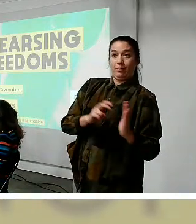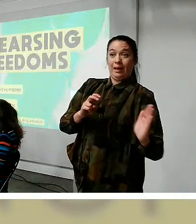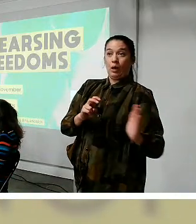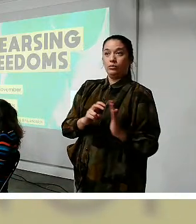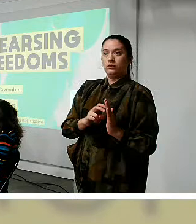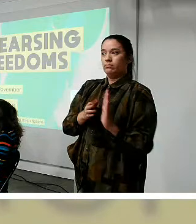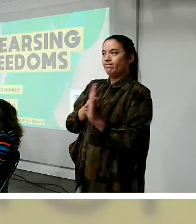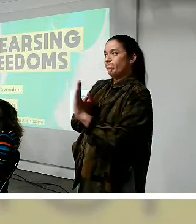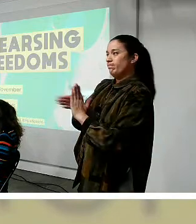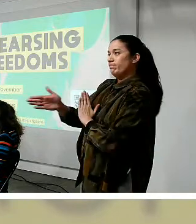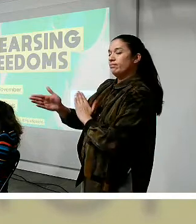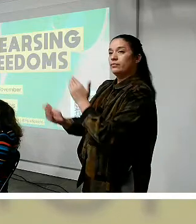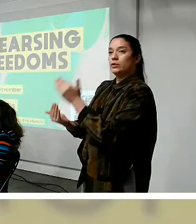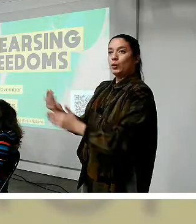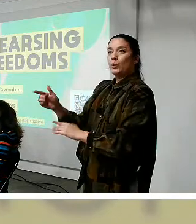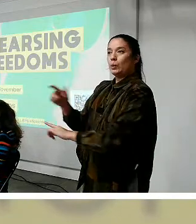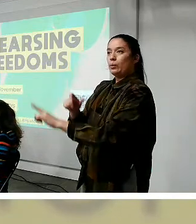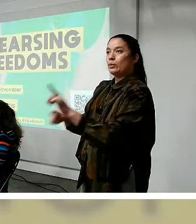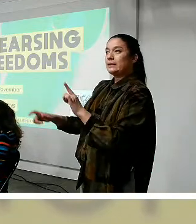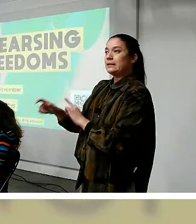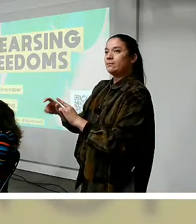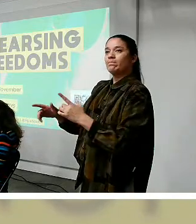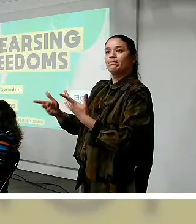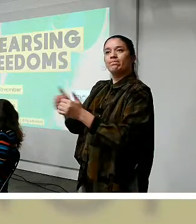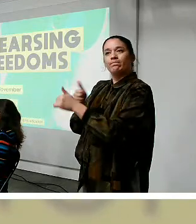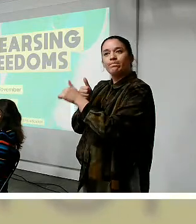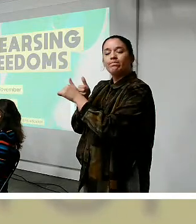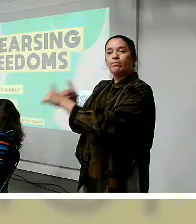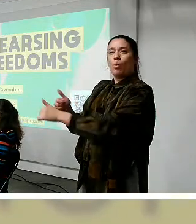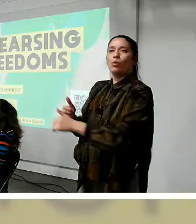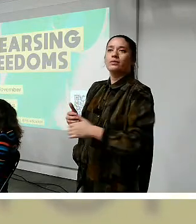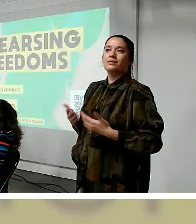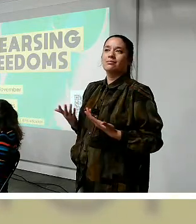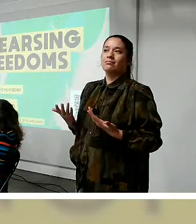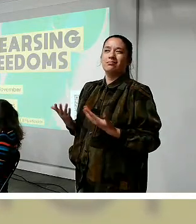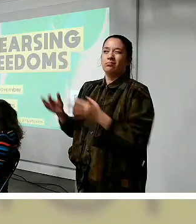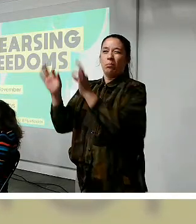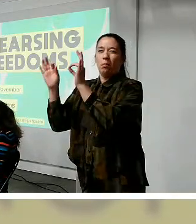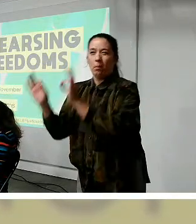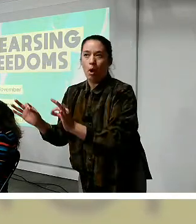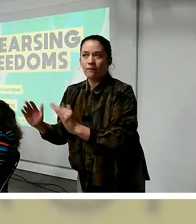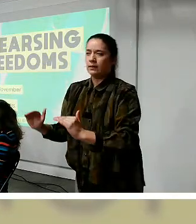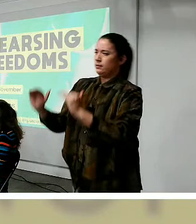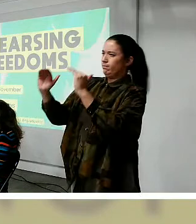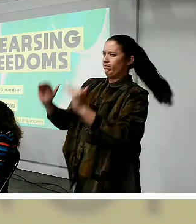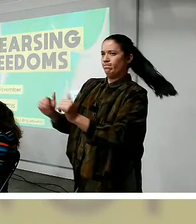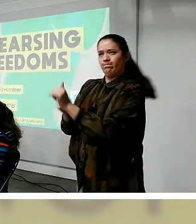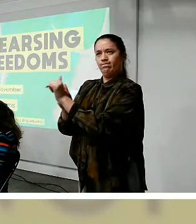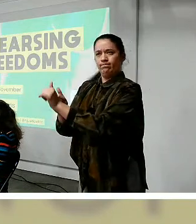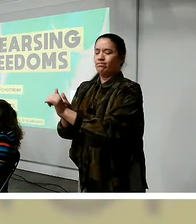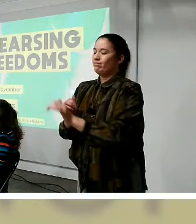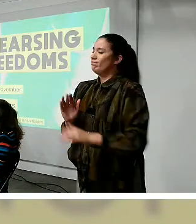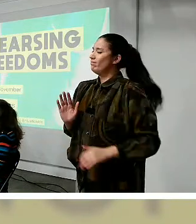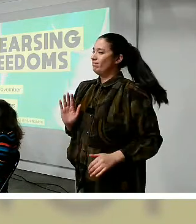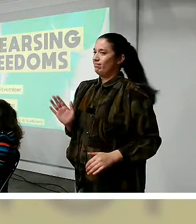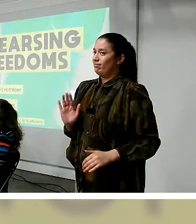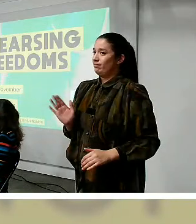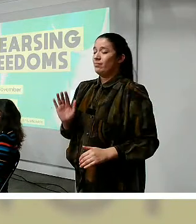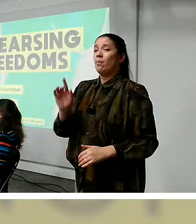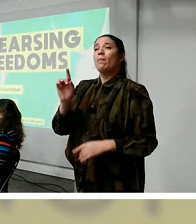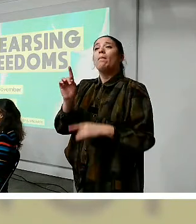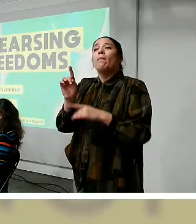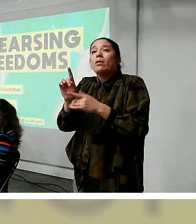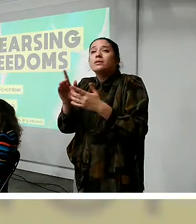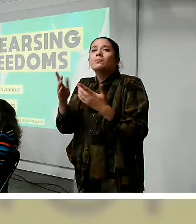in all in the ways that we might have wished, but there was definitely evidence of people relating